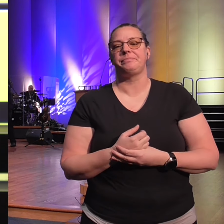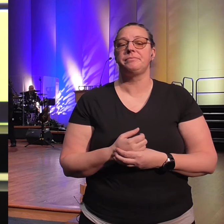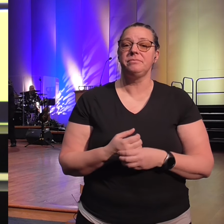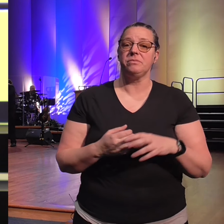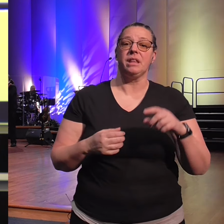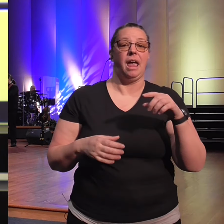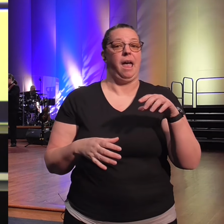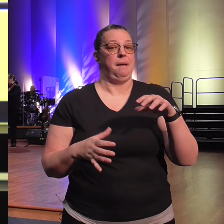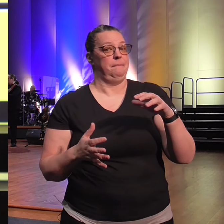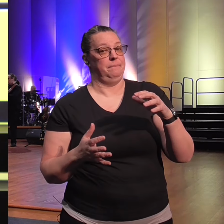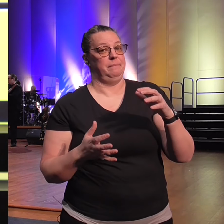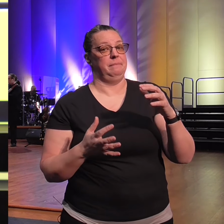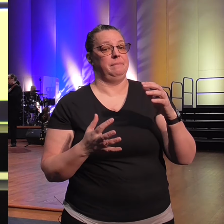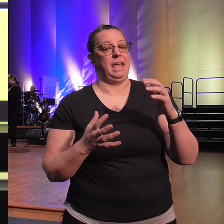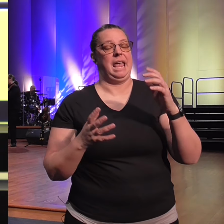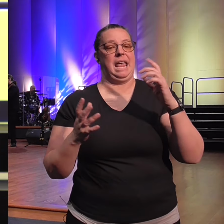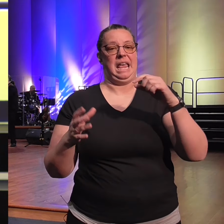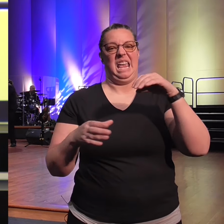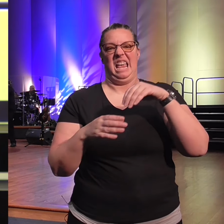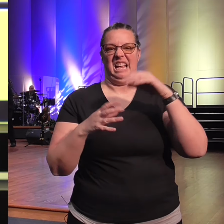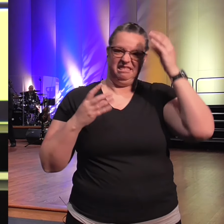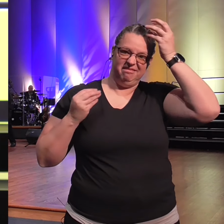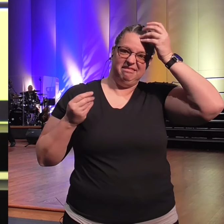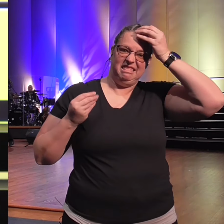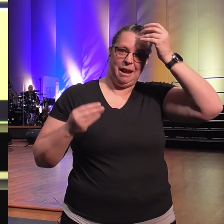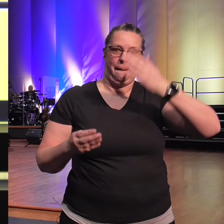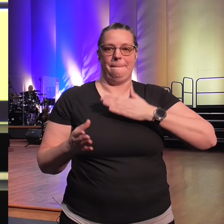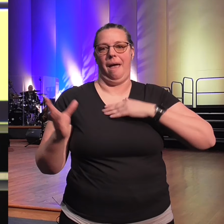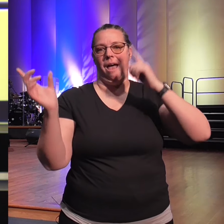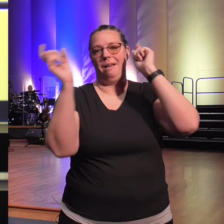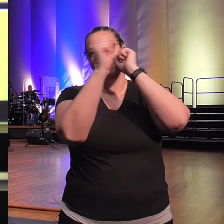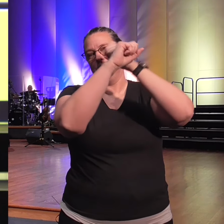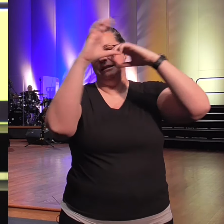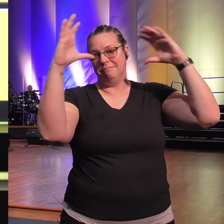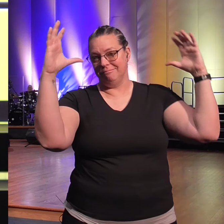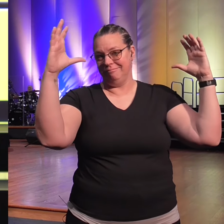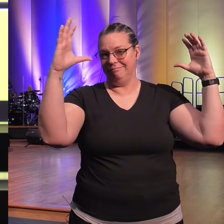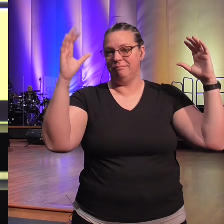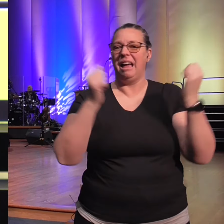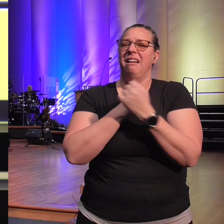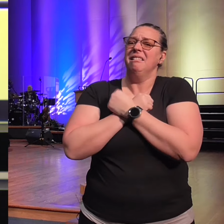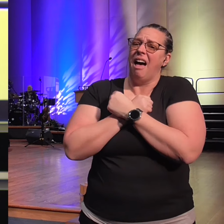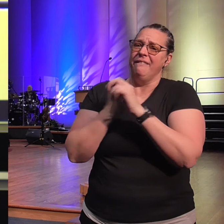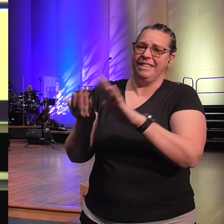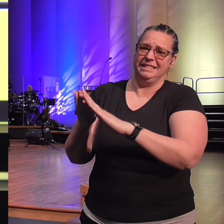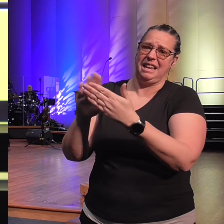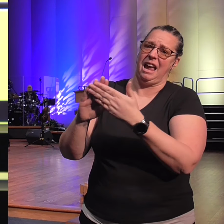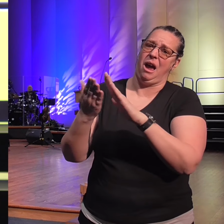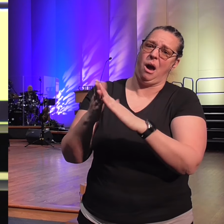in the weight of her imagination. You love this town,